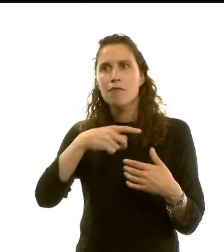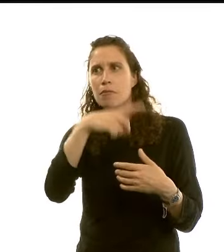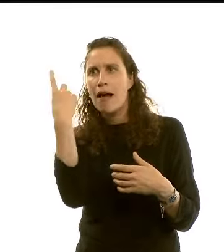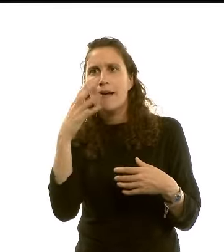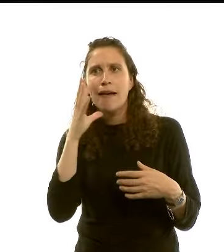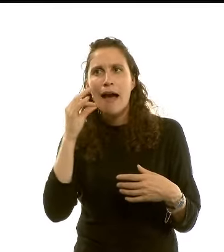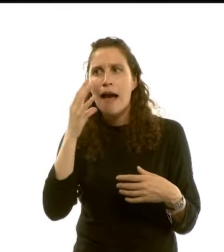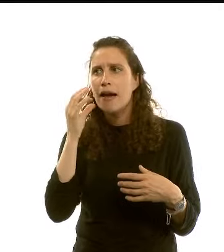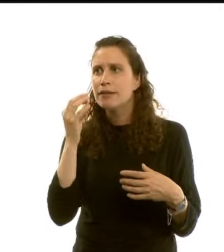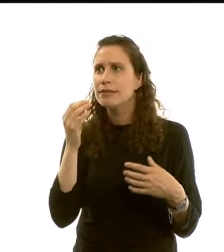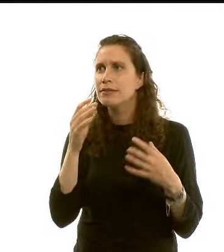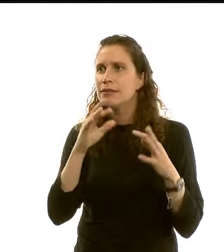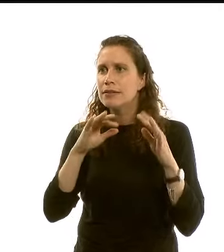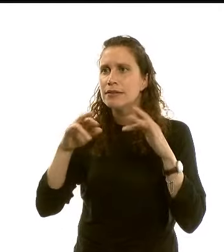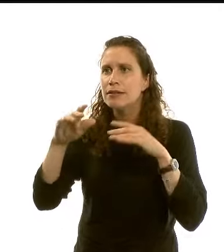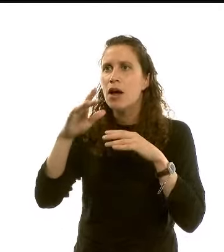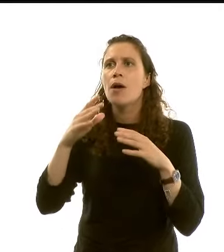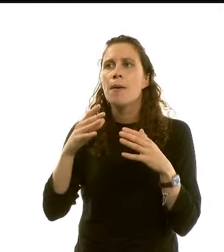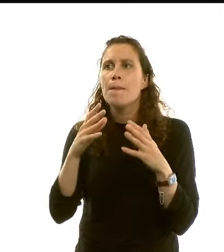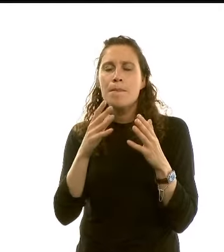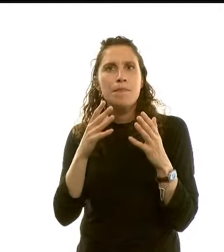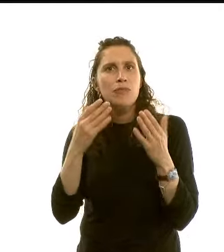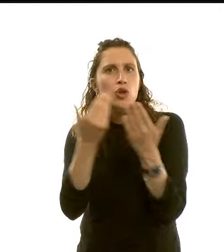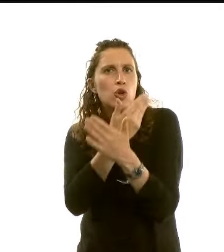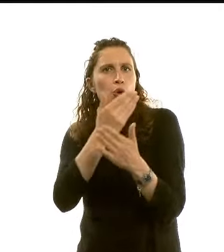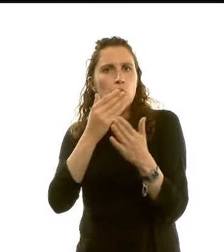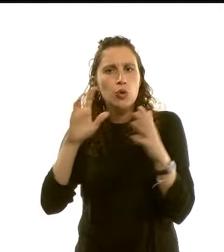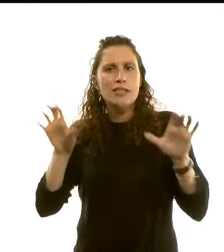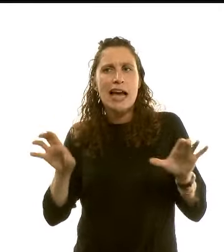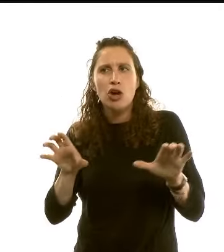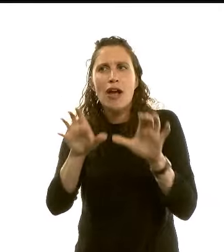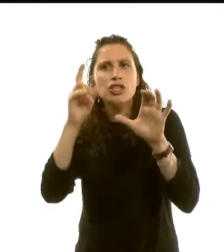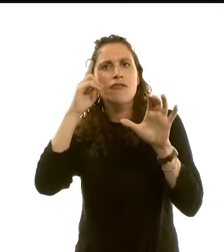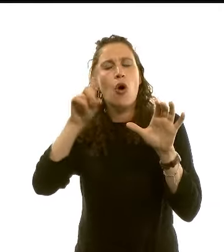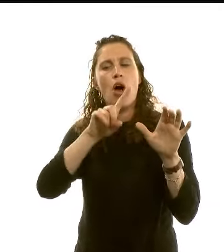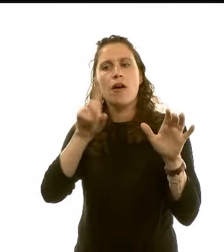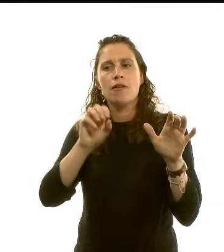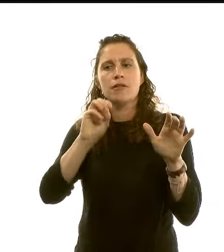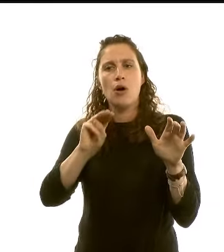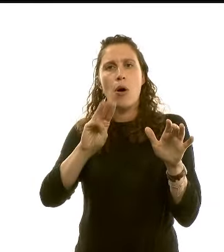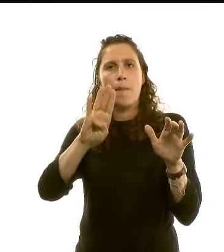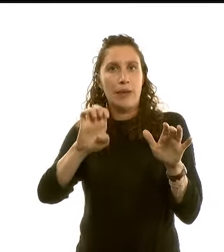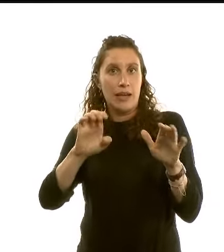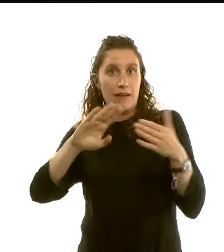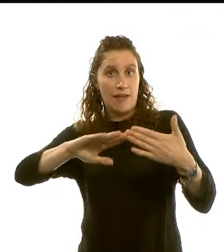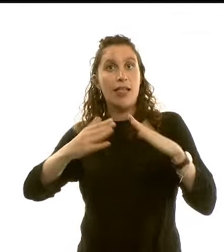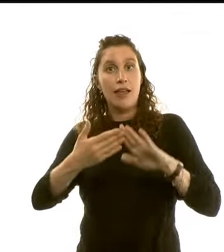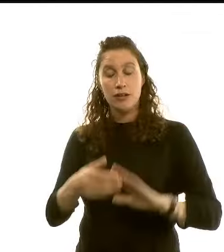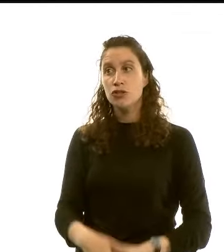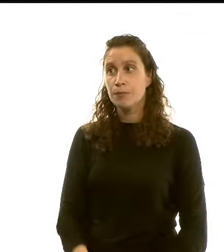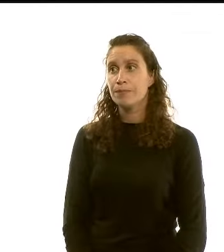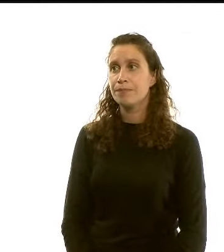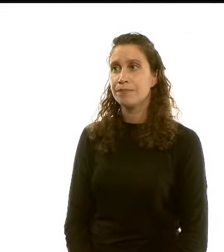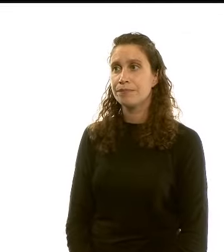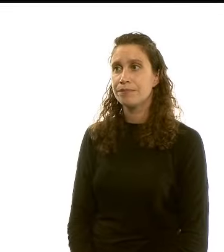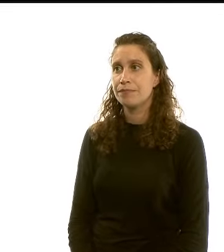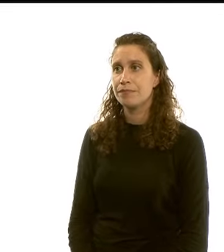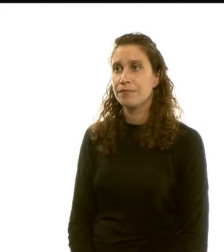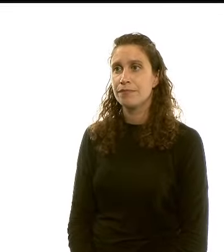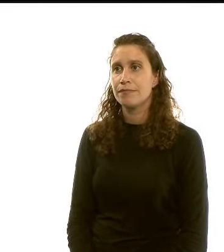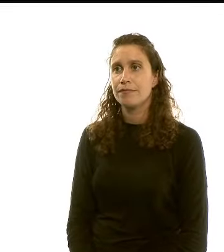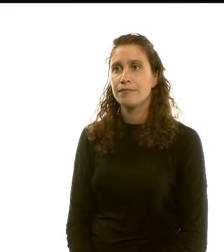first time. And of course, new decoration for the zombie villagers are their taiga villagers as well. And turning now to this amazing